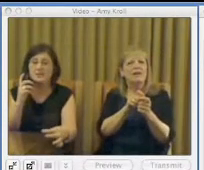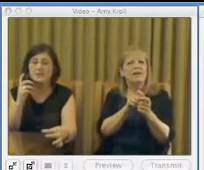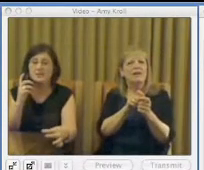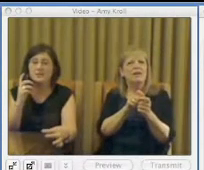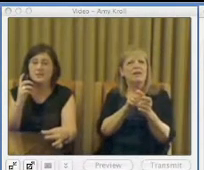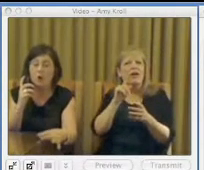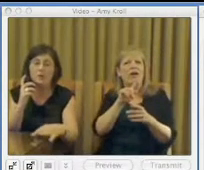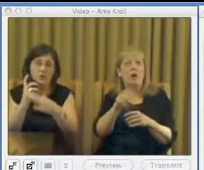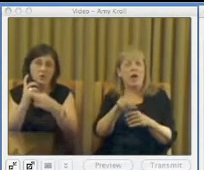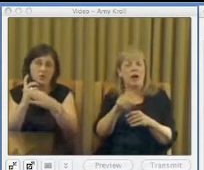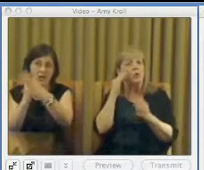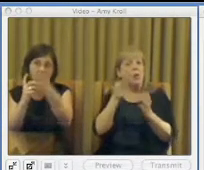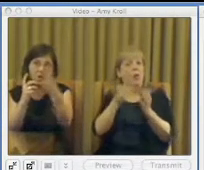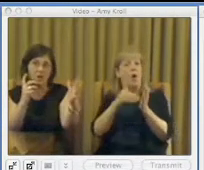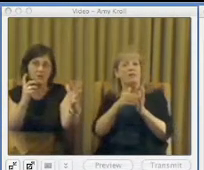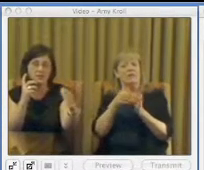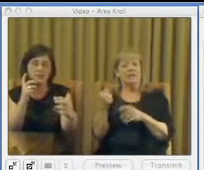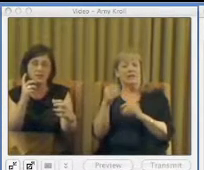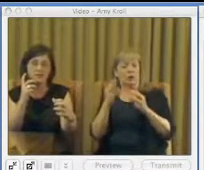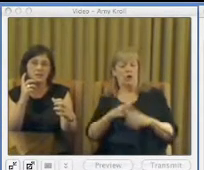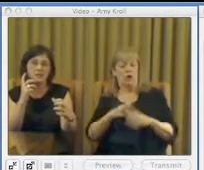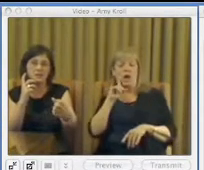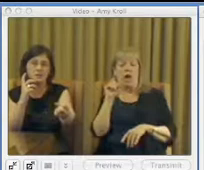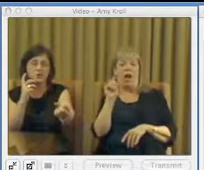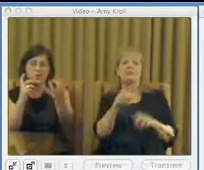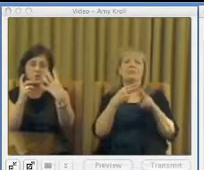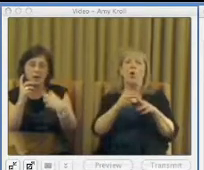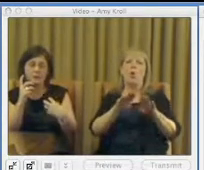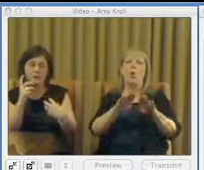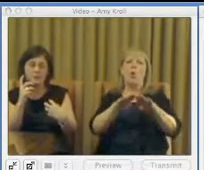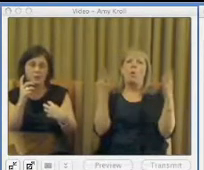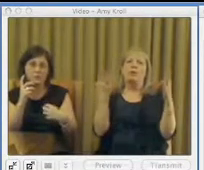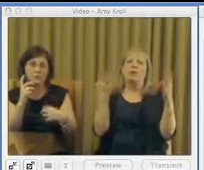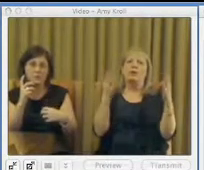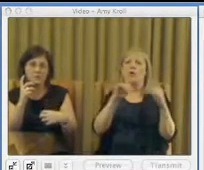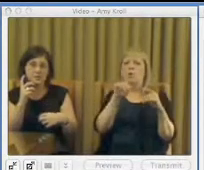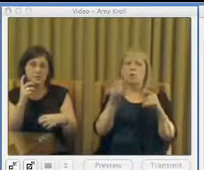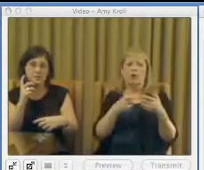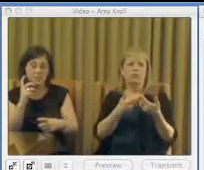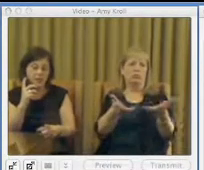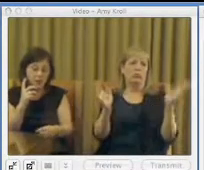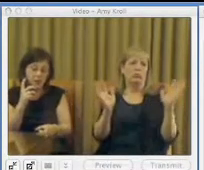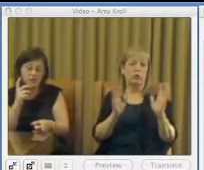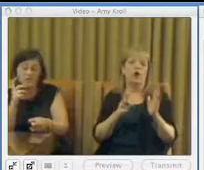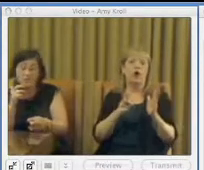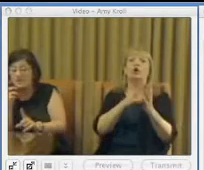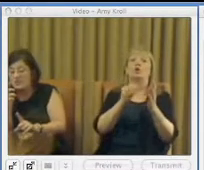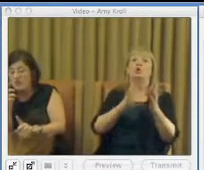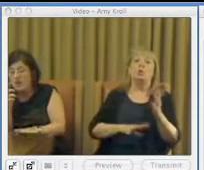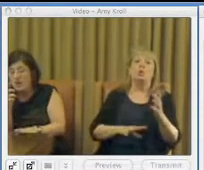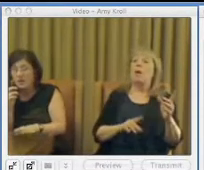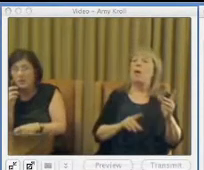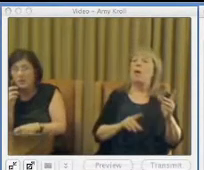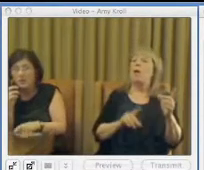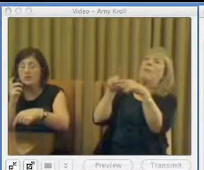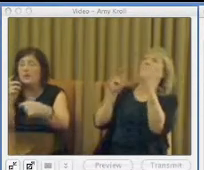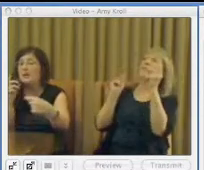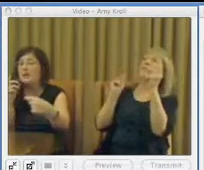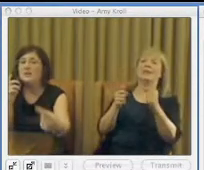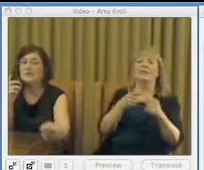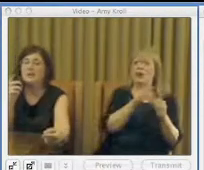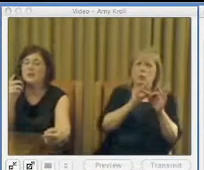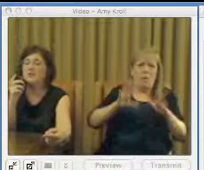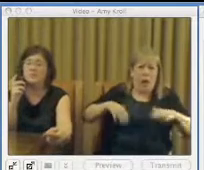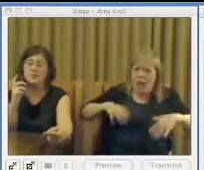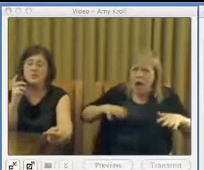in a classroom, the teacher asks a question, an open question to the class, student calls out a response. By the